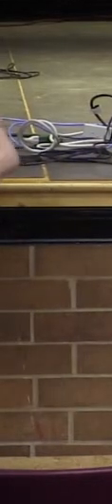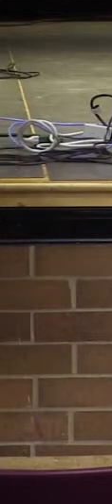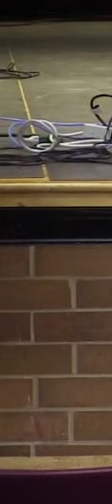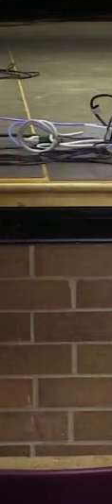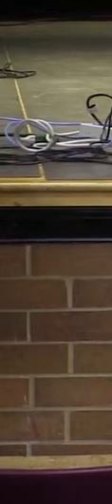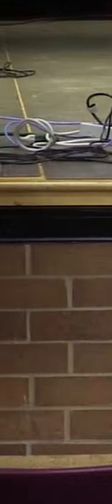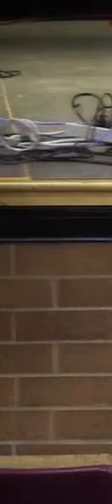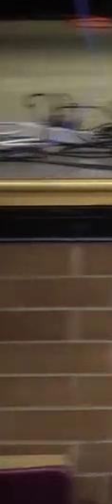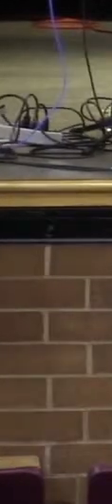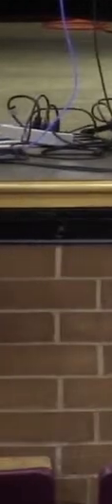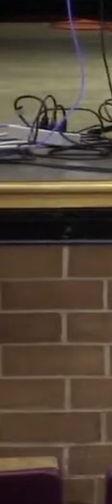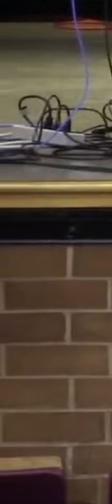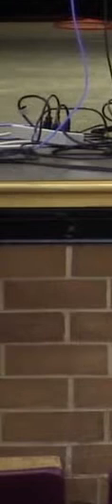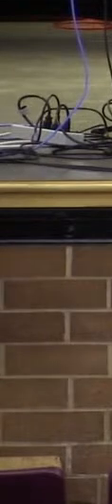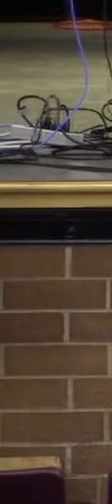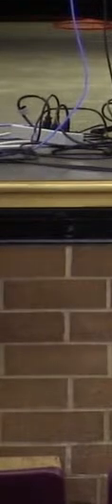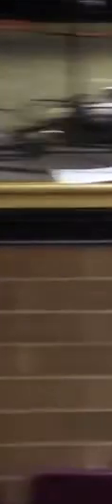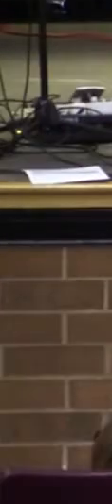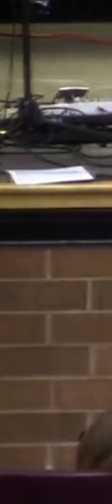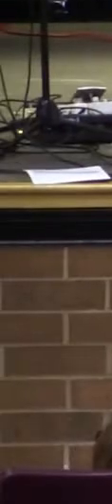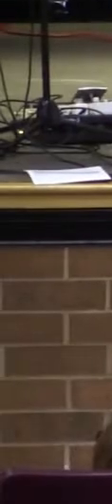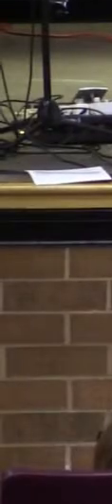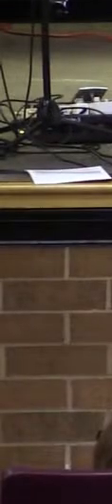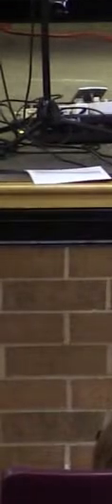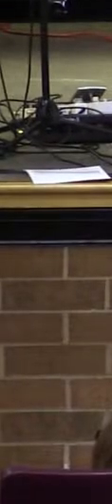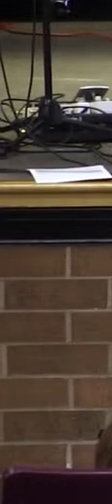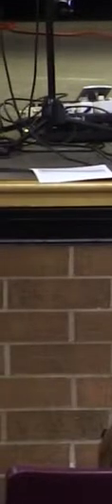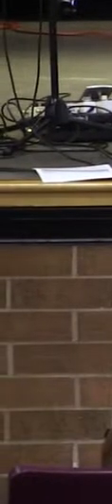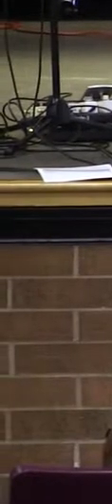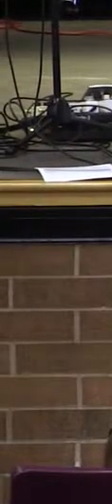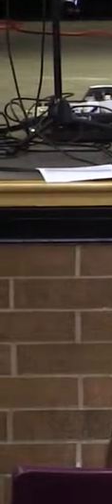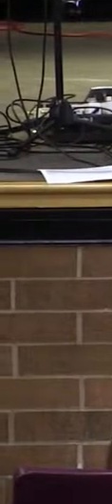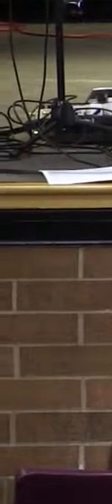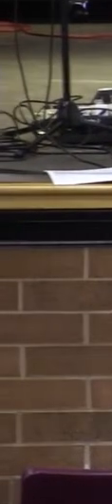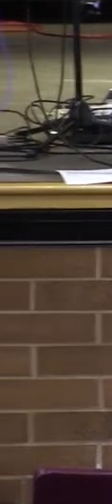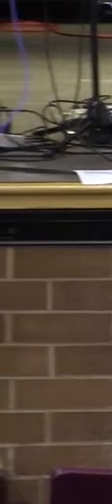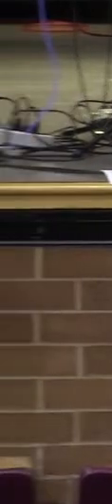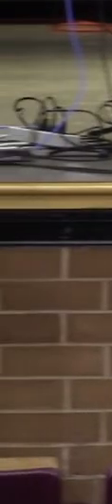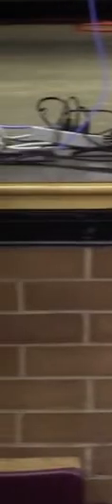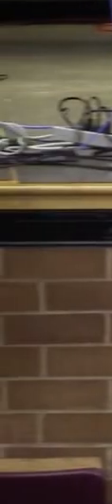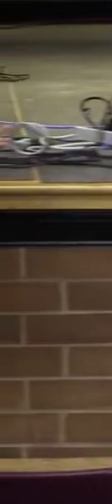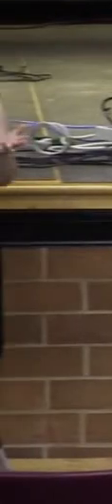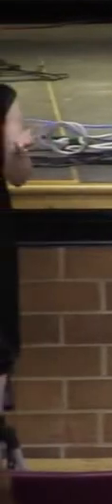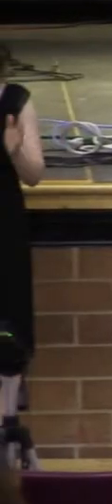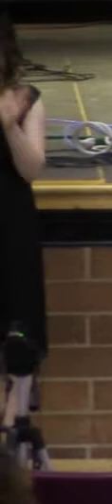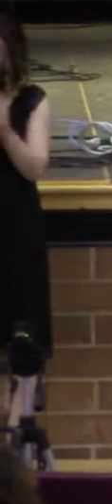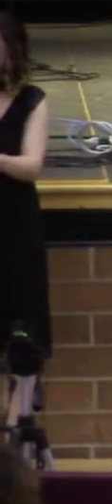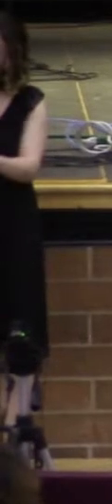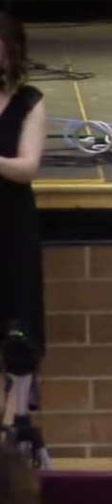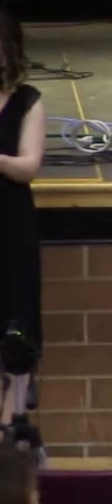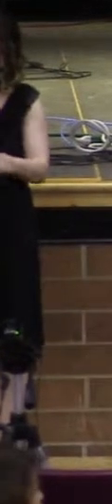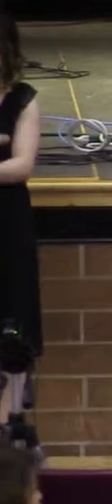God I'm saying that seriously this is like whoa It's like did I did you ever meet anybody like you're like whoa you know this is